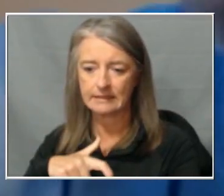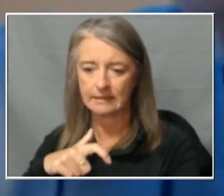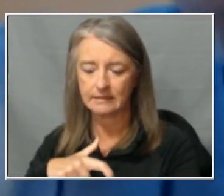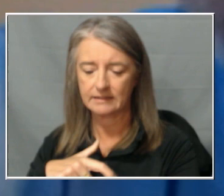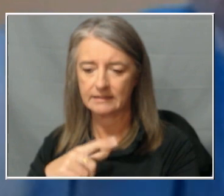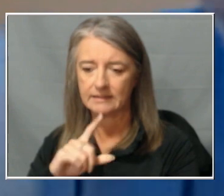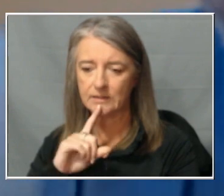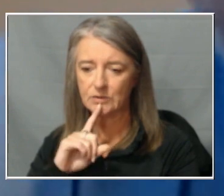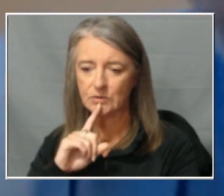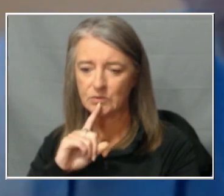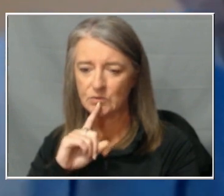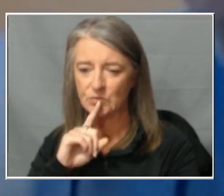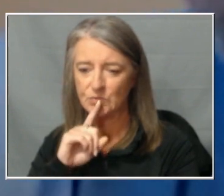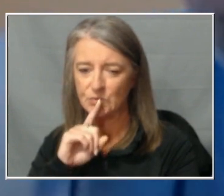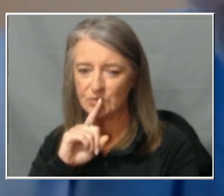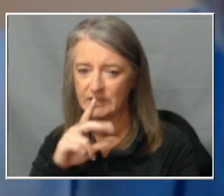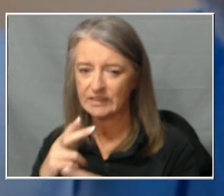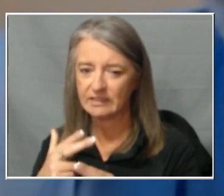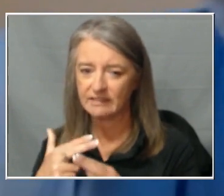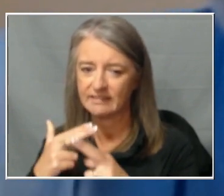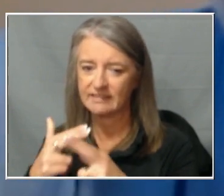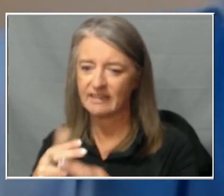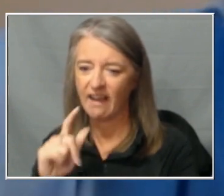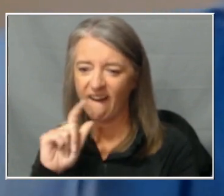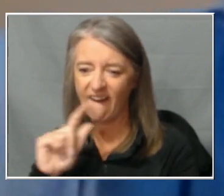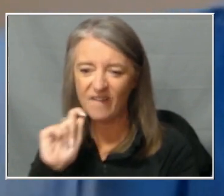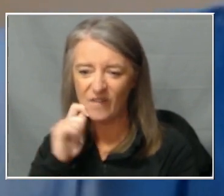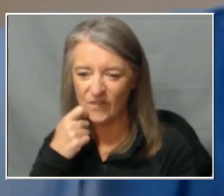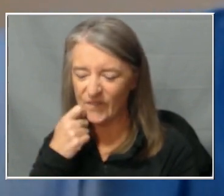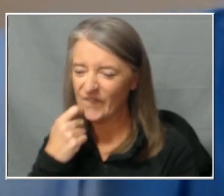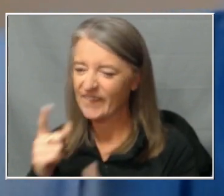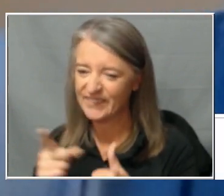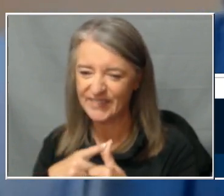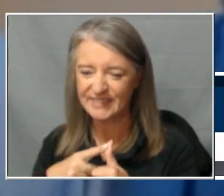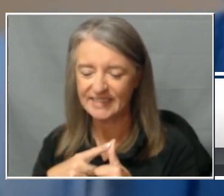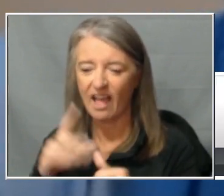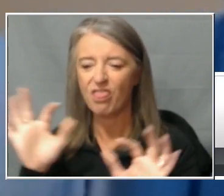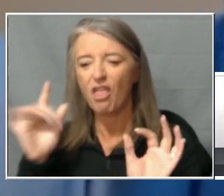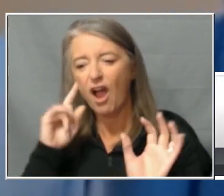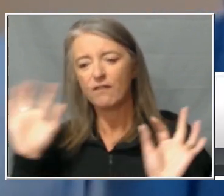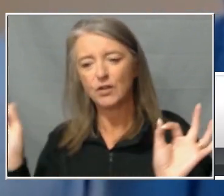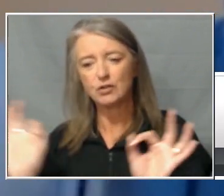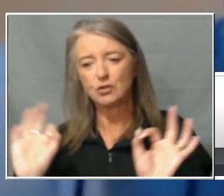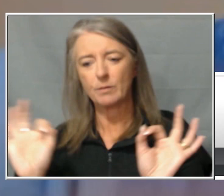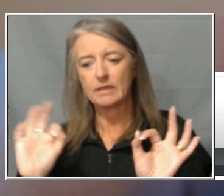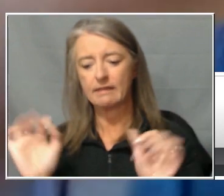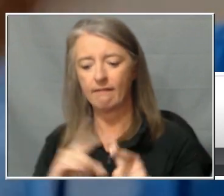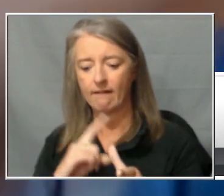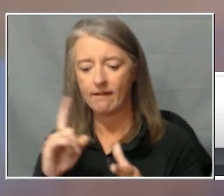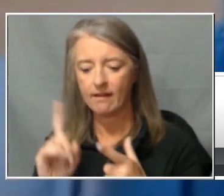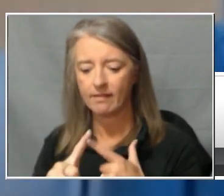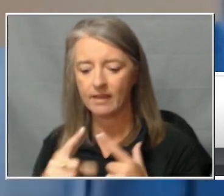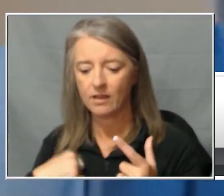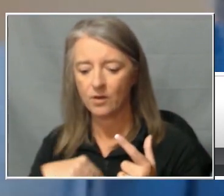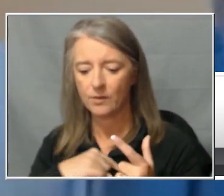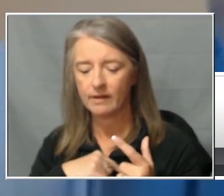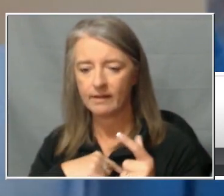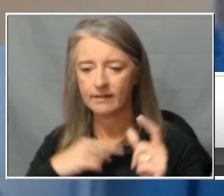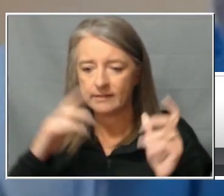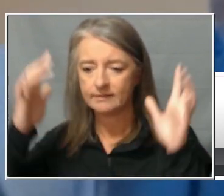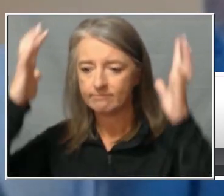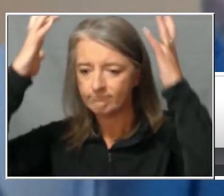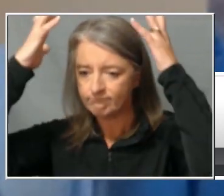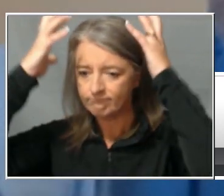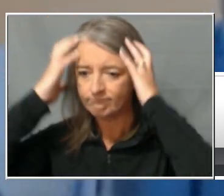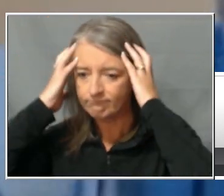I wasn't really cool with those at all. I thought at first it was no big deal, but then we got the helmet thing strapped